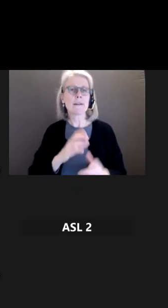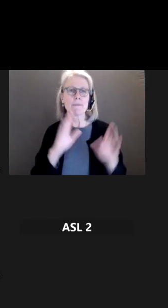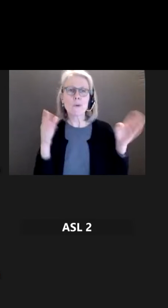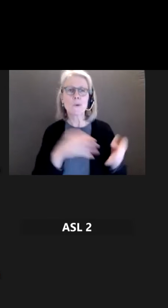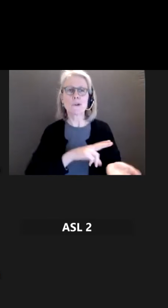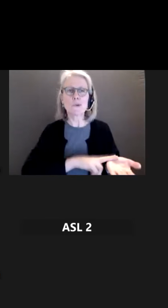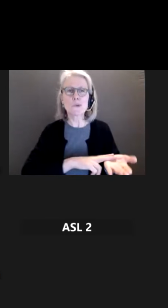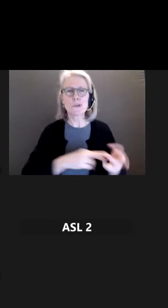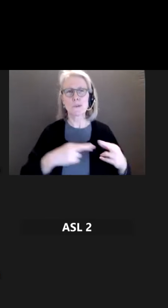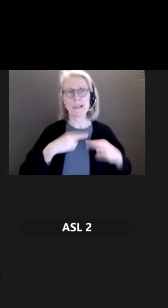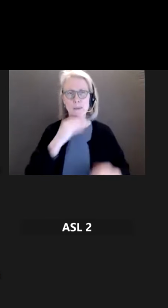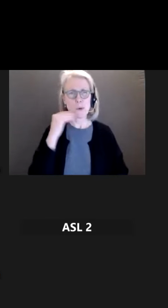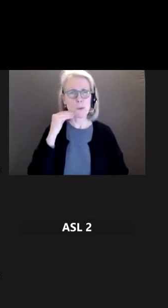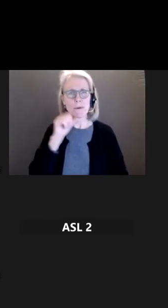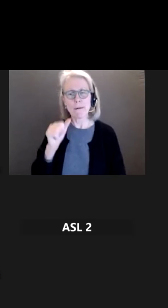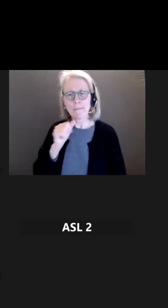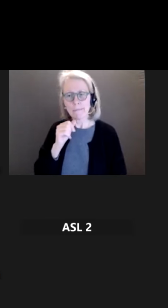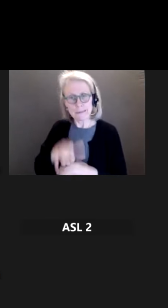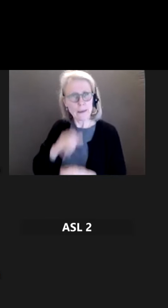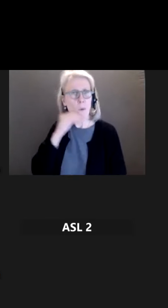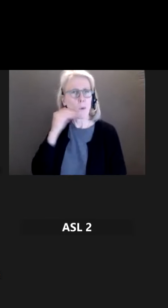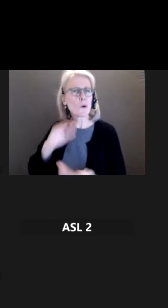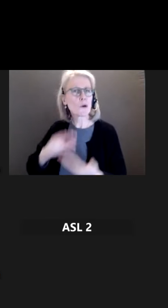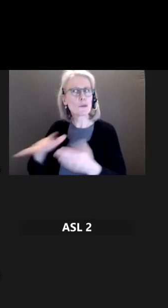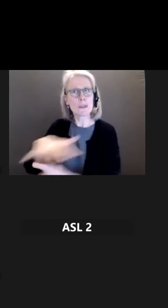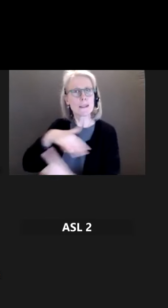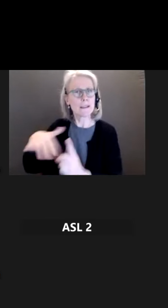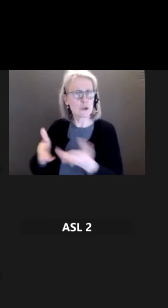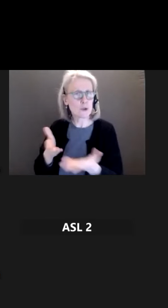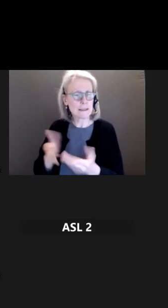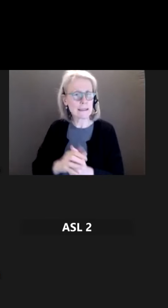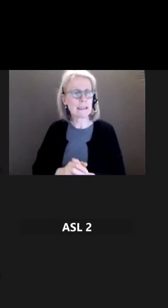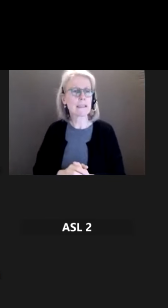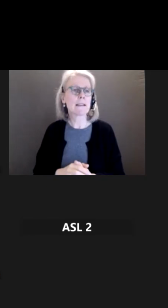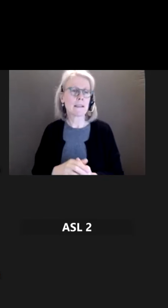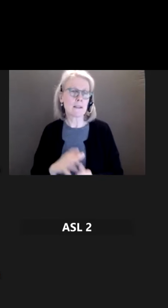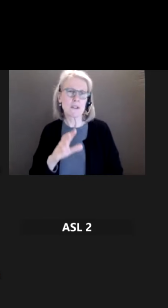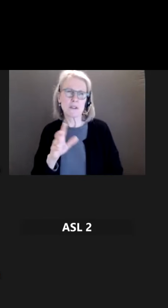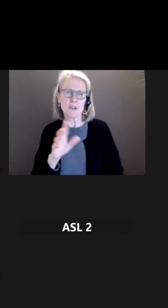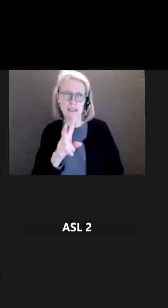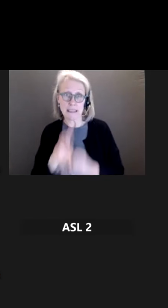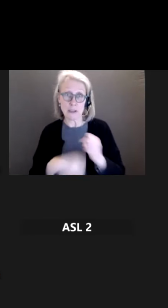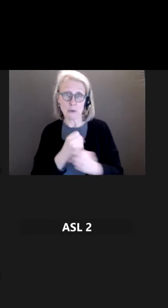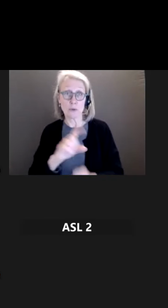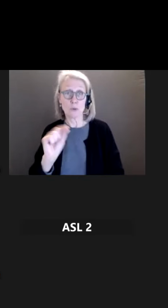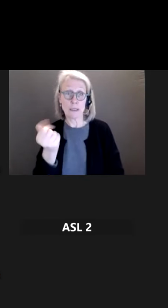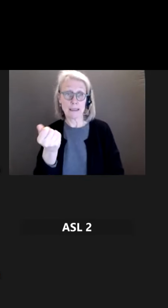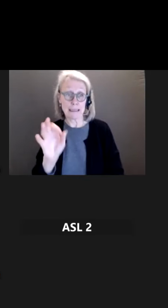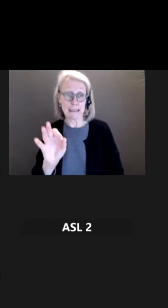home and community-based care. So the OECD's most recently available estimates revealed that in